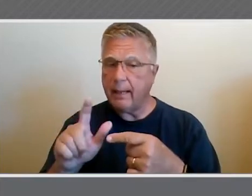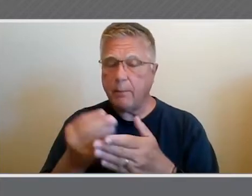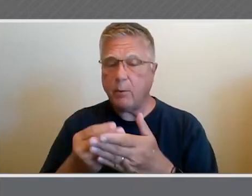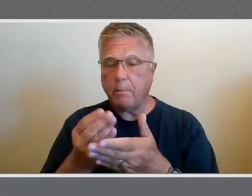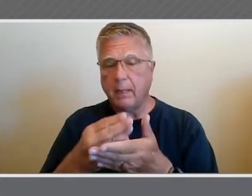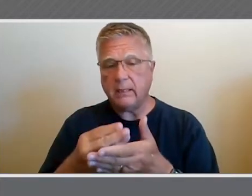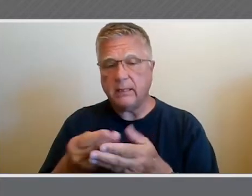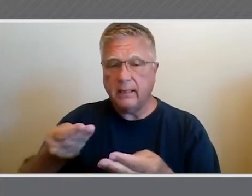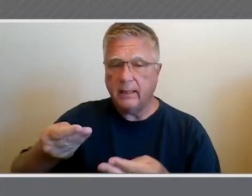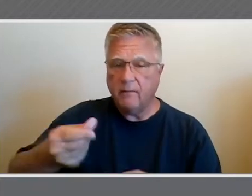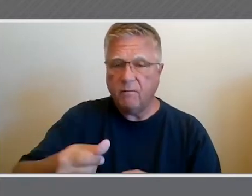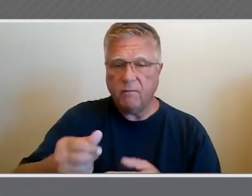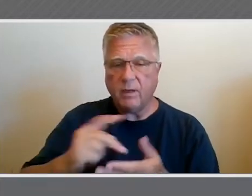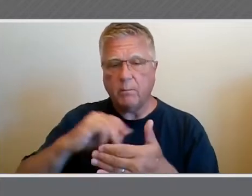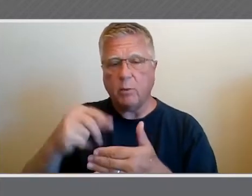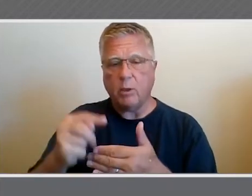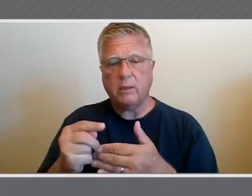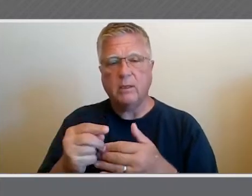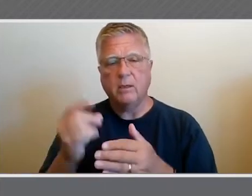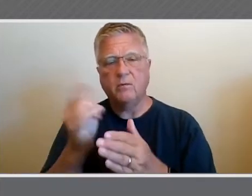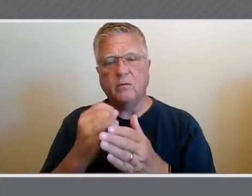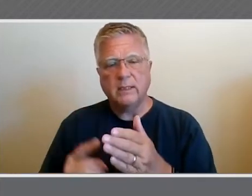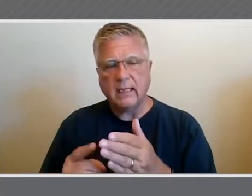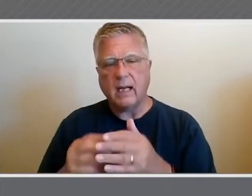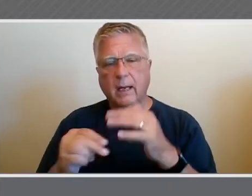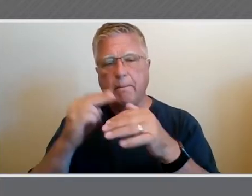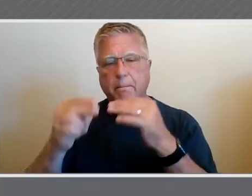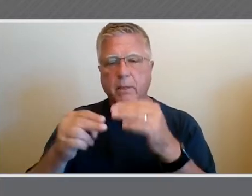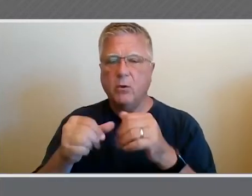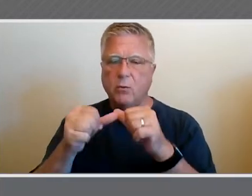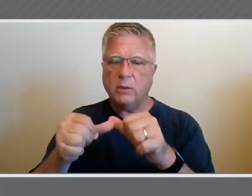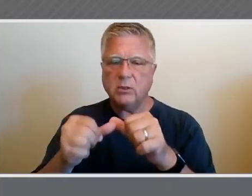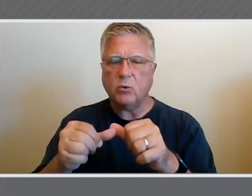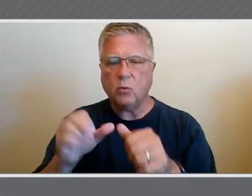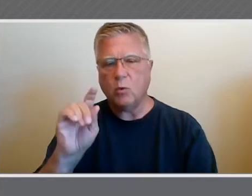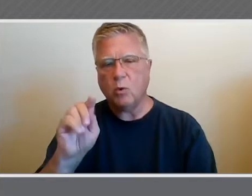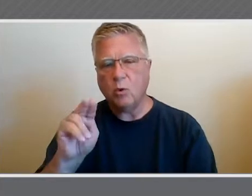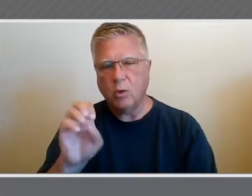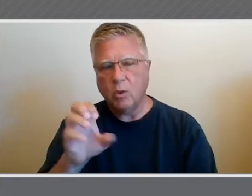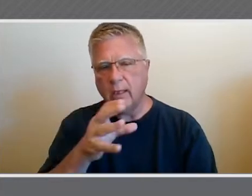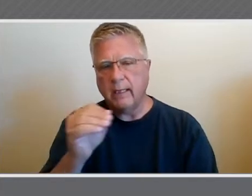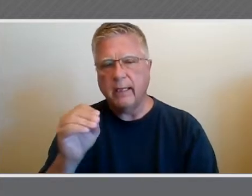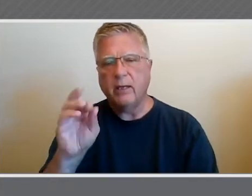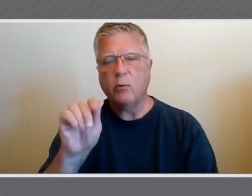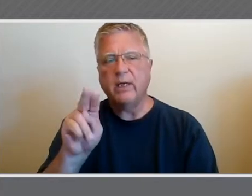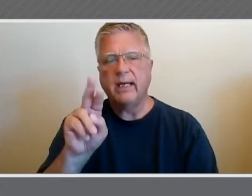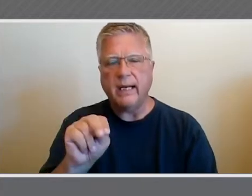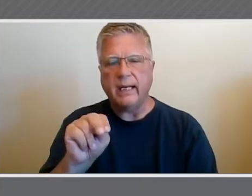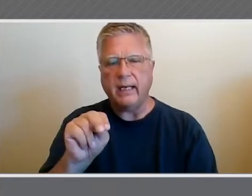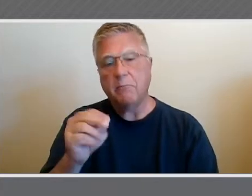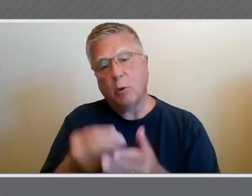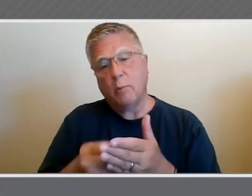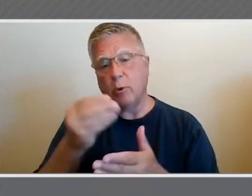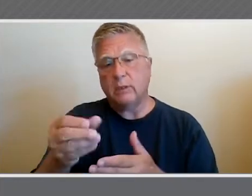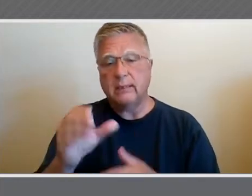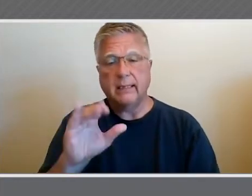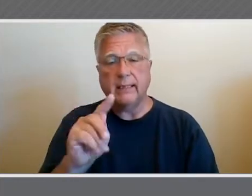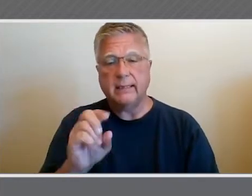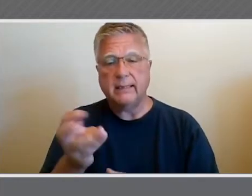to design, build, restore, retain, or purchase any city-owned asset, have a minimum value